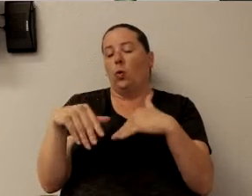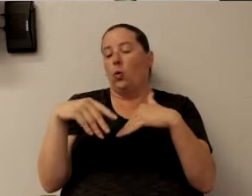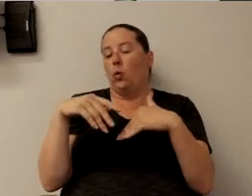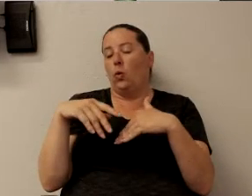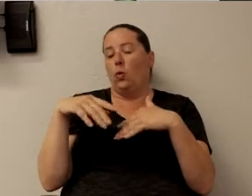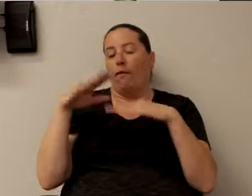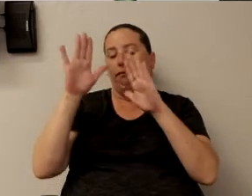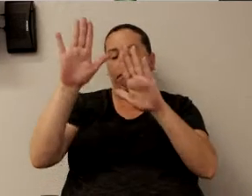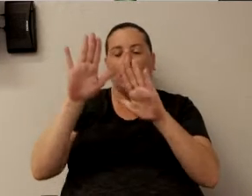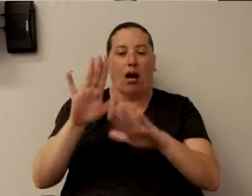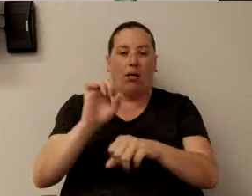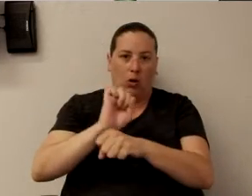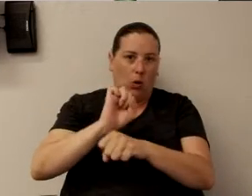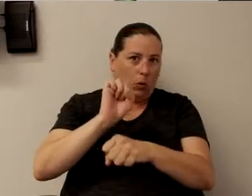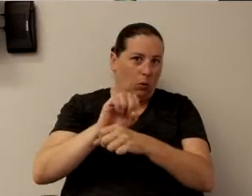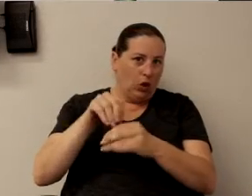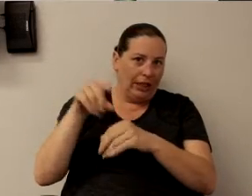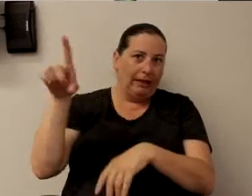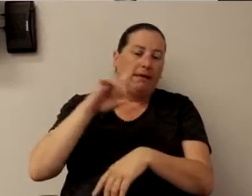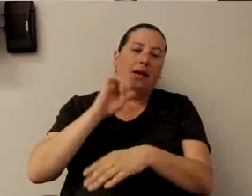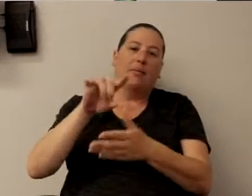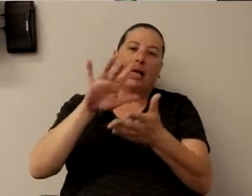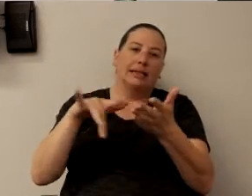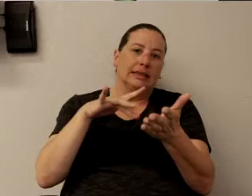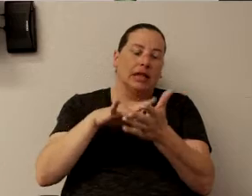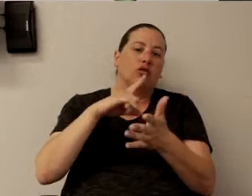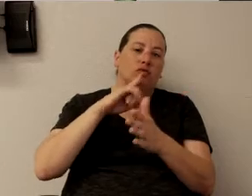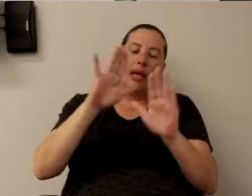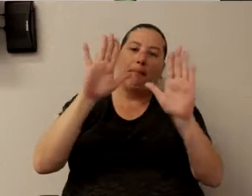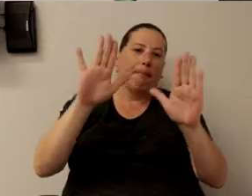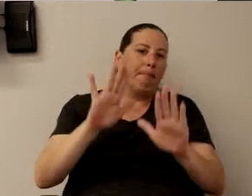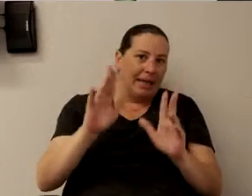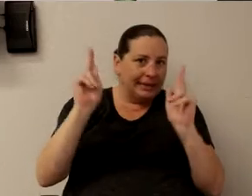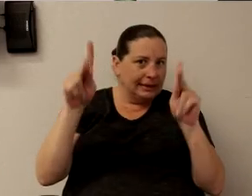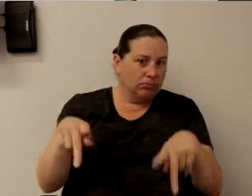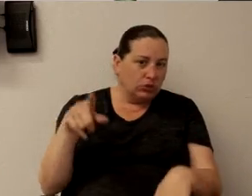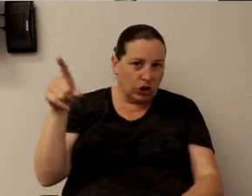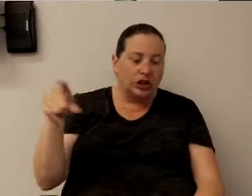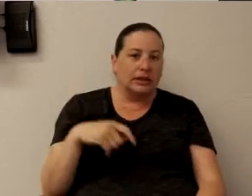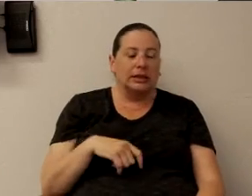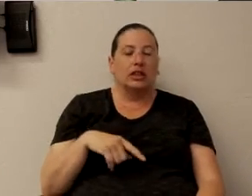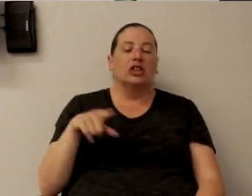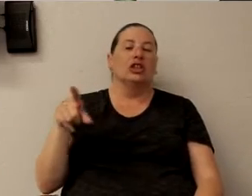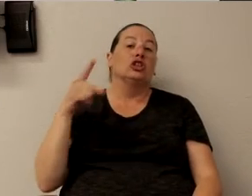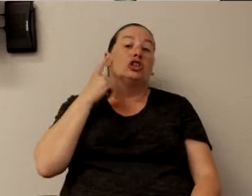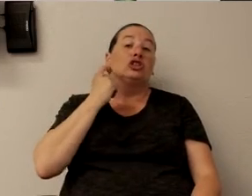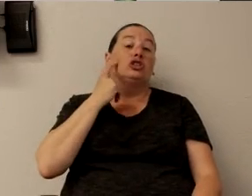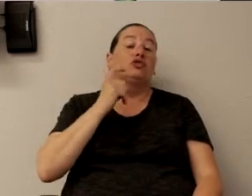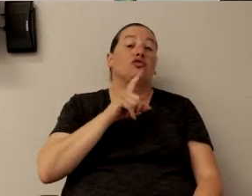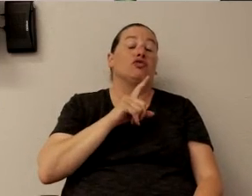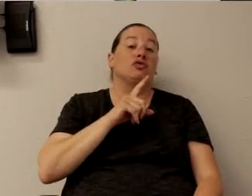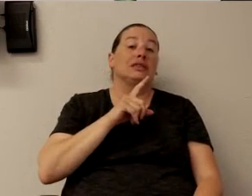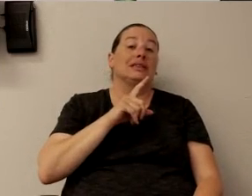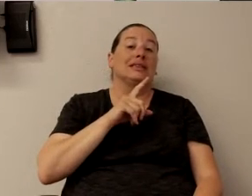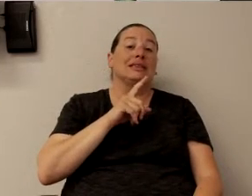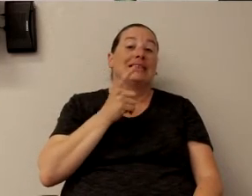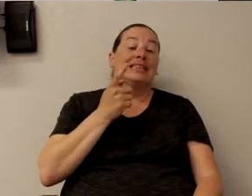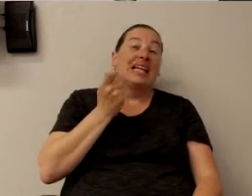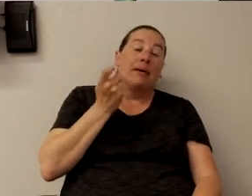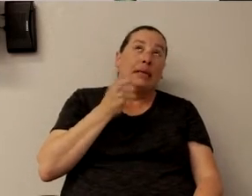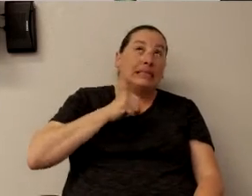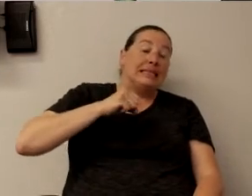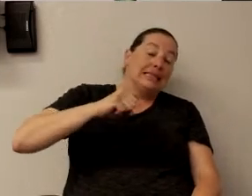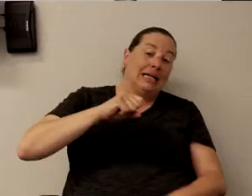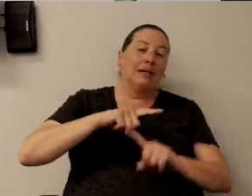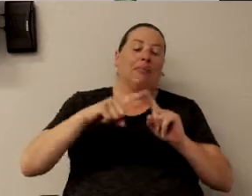in the command center. Just an amazing person. She just recently, a little begrudgingly, but I gave